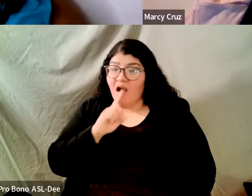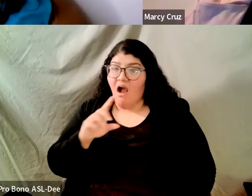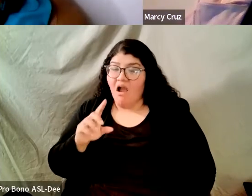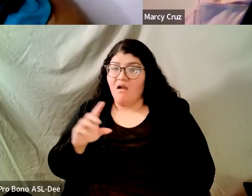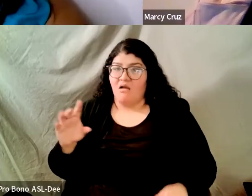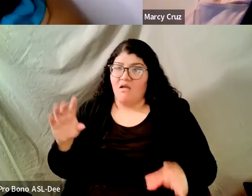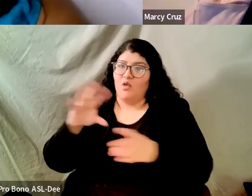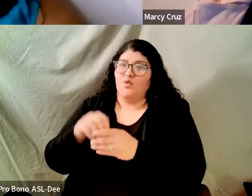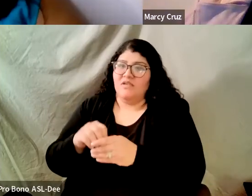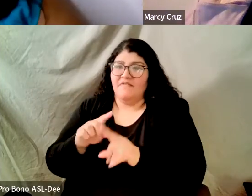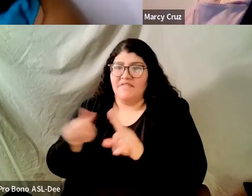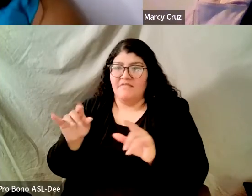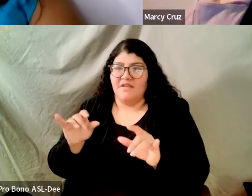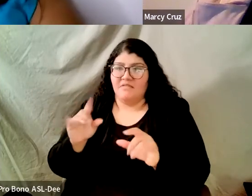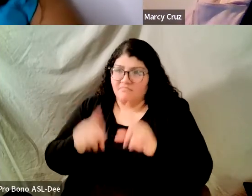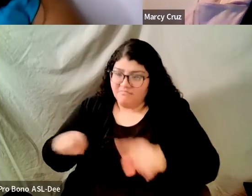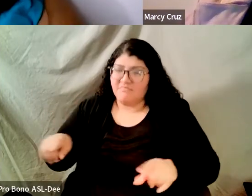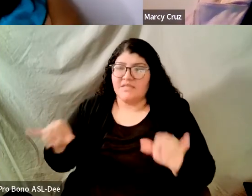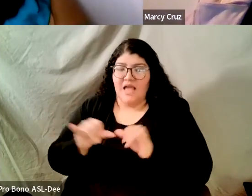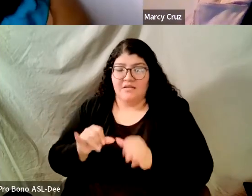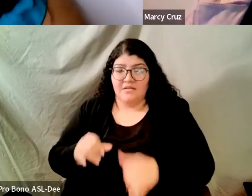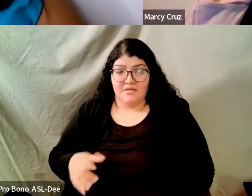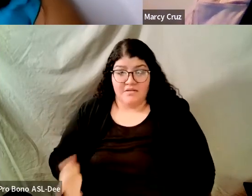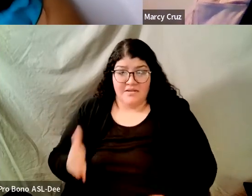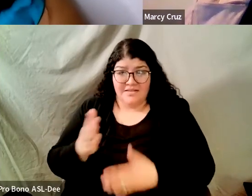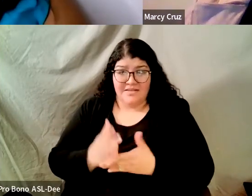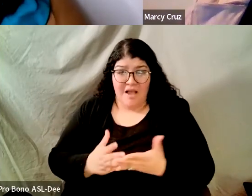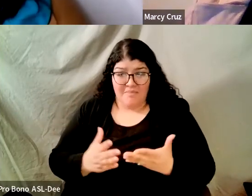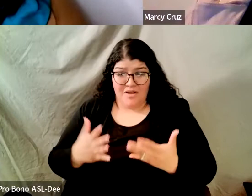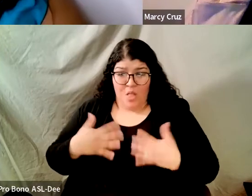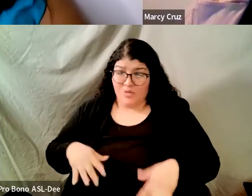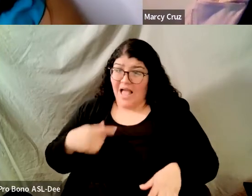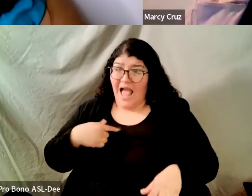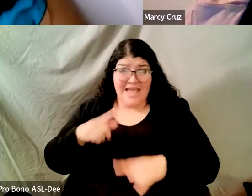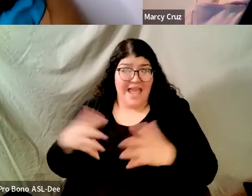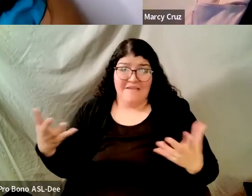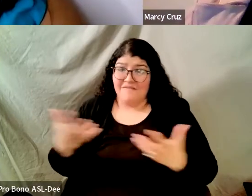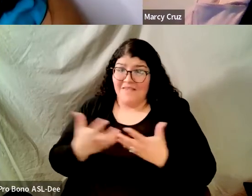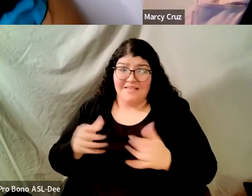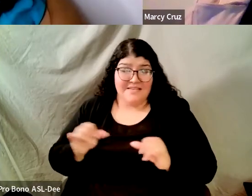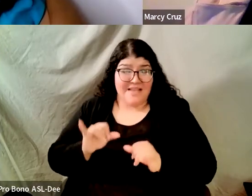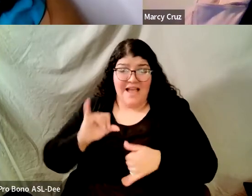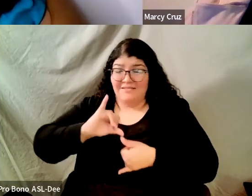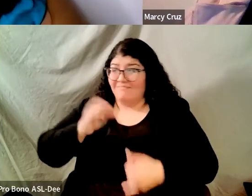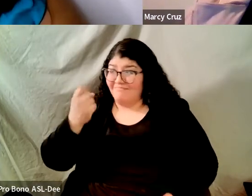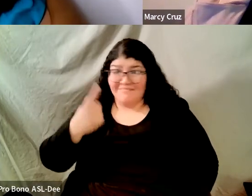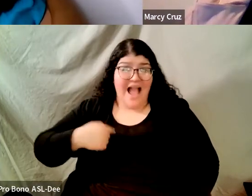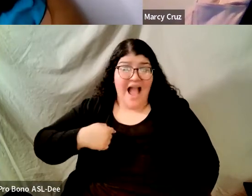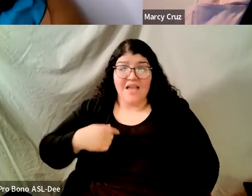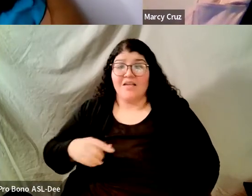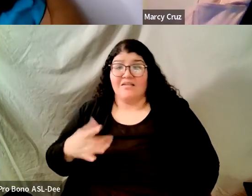And, you know, some of this made in China clothes, I can't even fit in. So like I said, I promote people who I